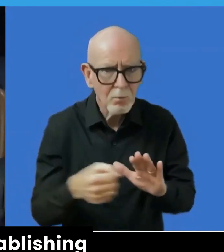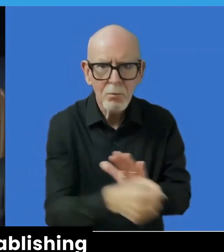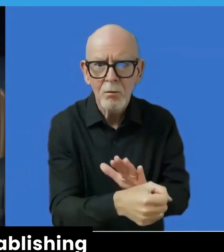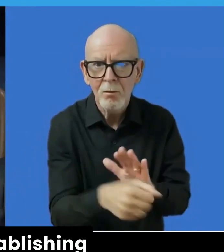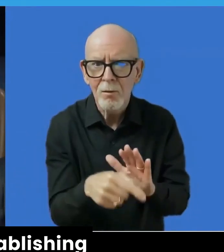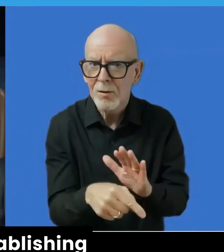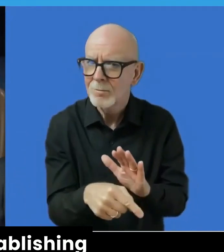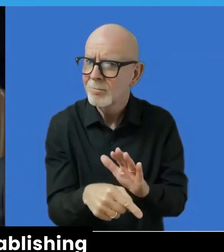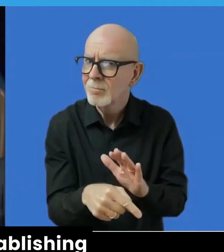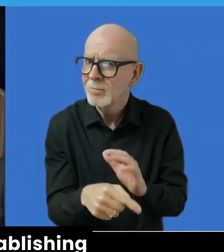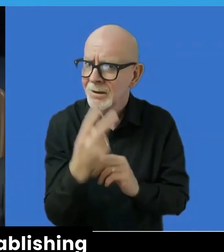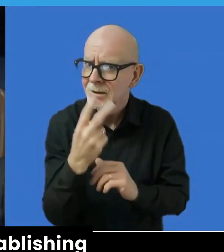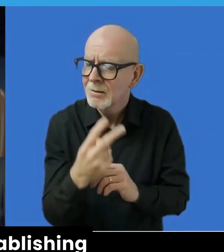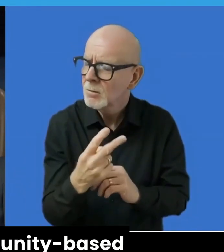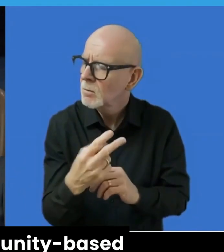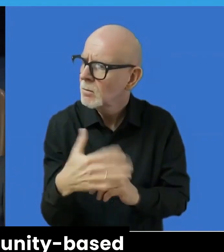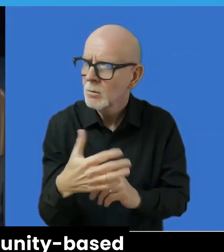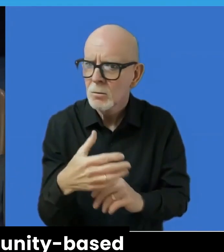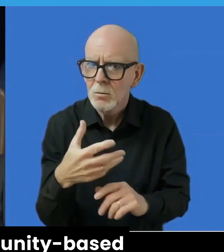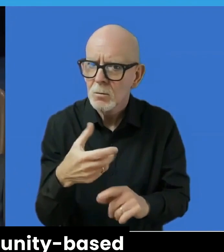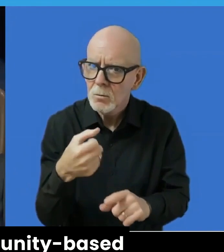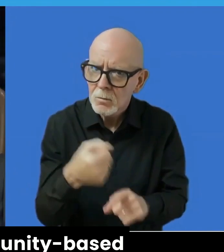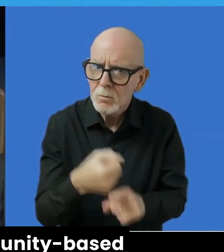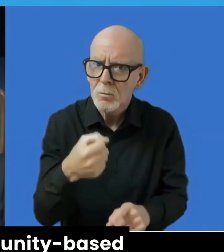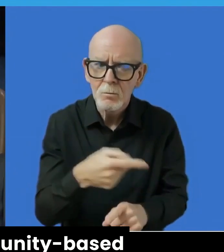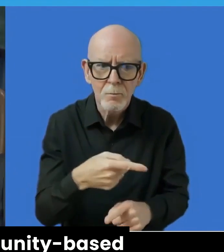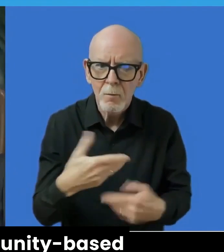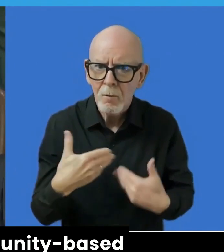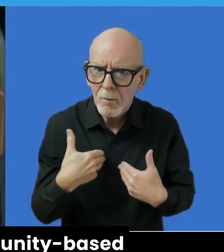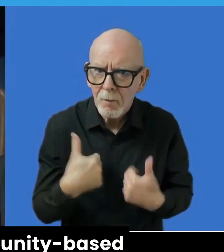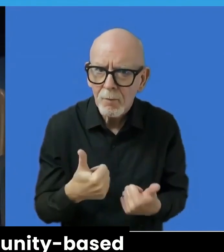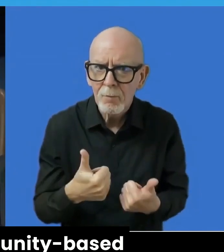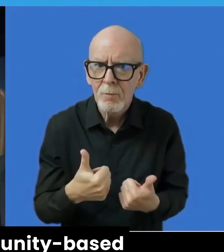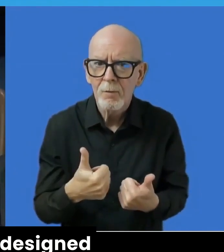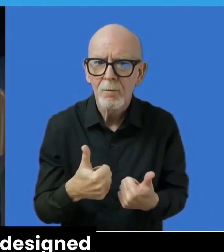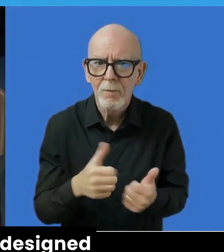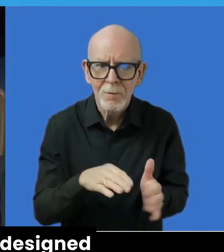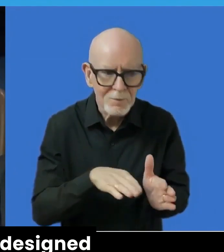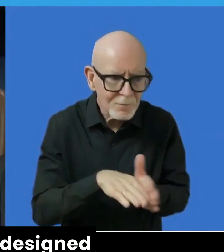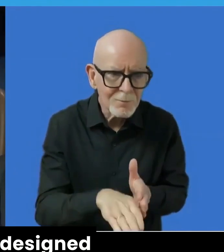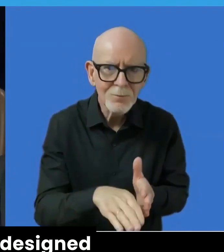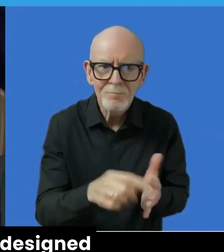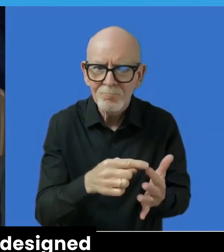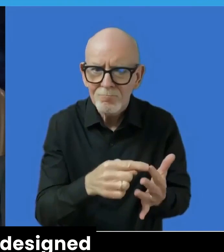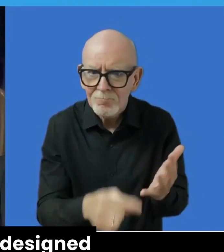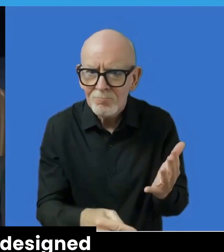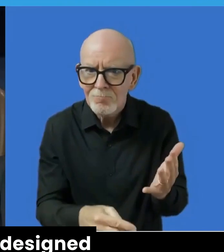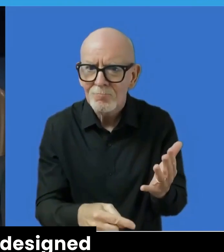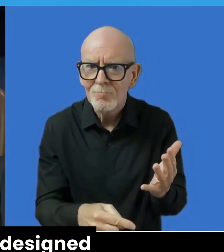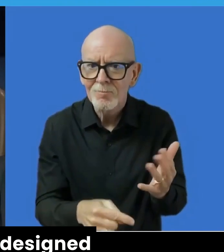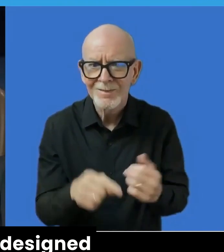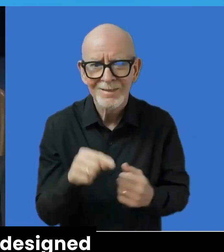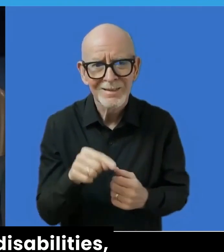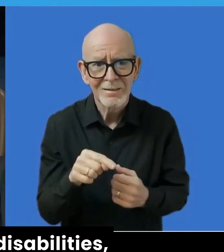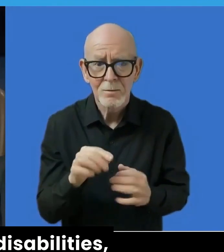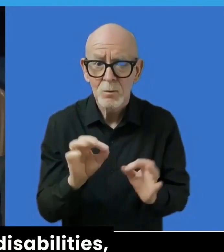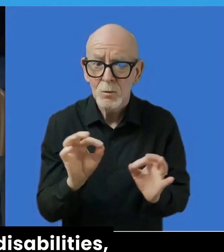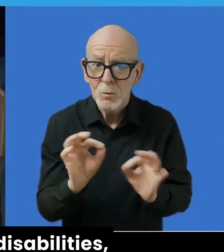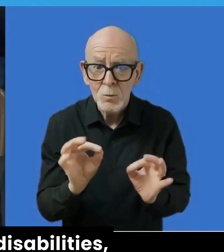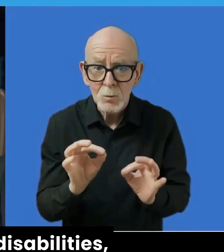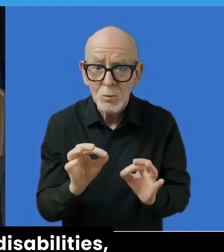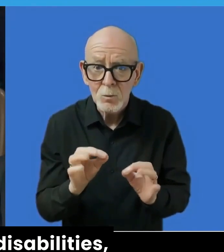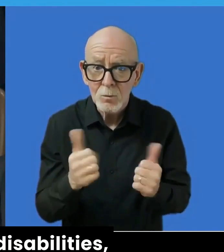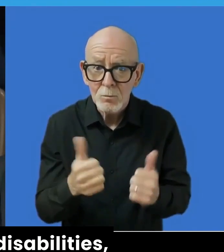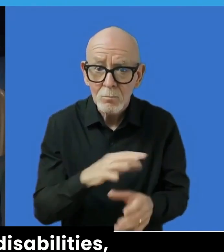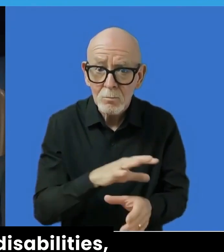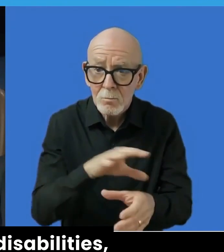has shown that establishing sustainable, inclusive, community-based services, especially when designed together